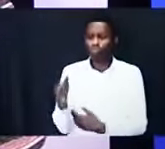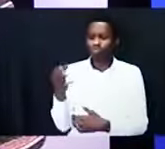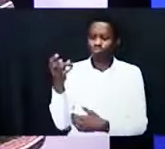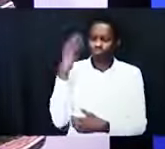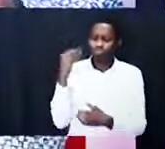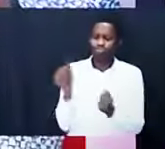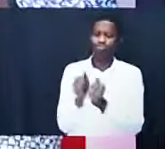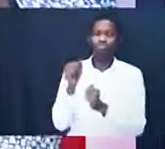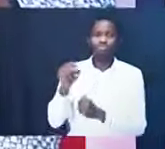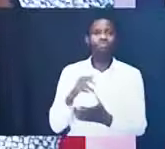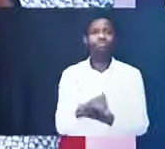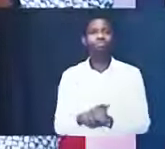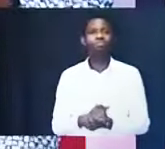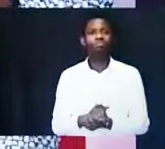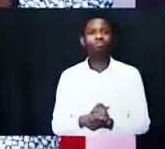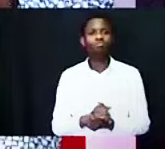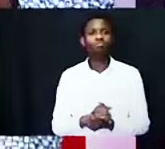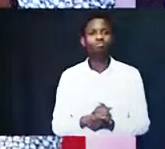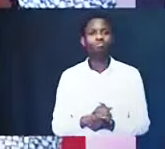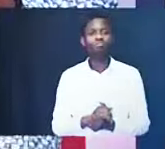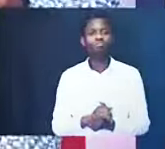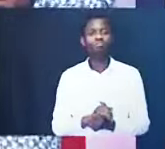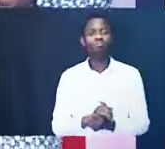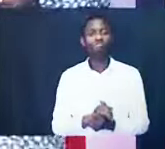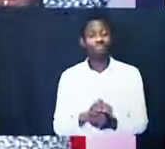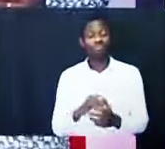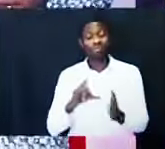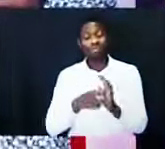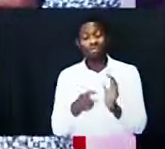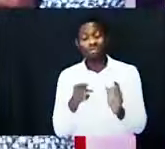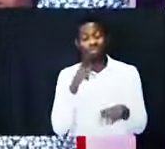him. And Peter said, I'm not just giving a false